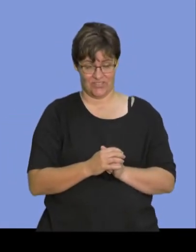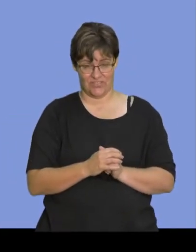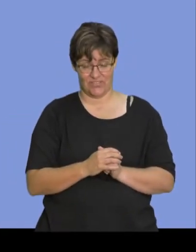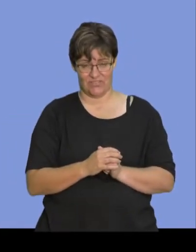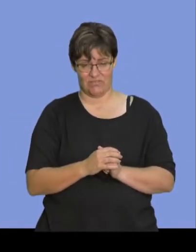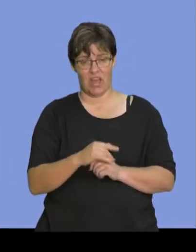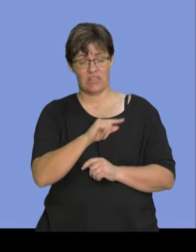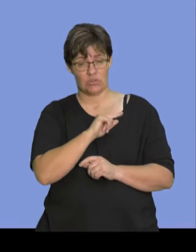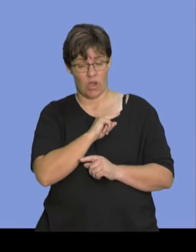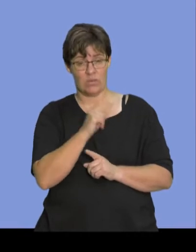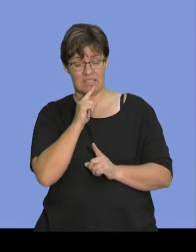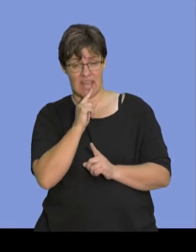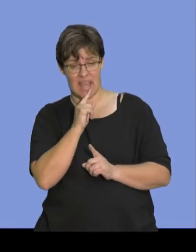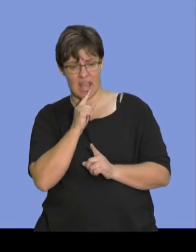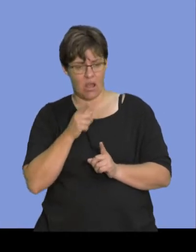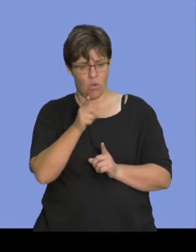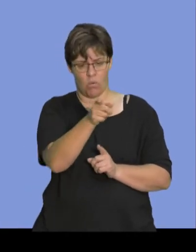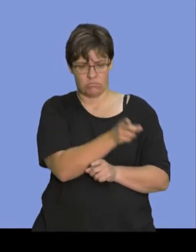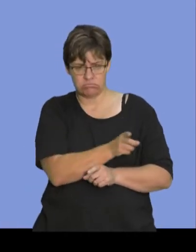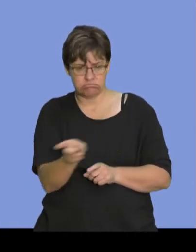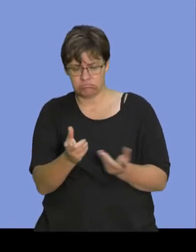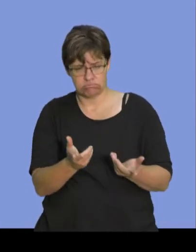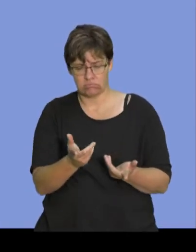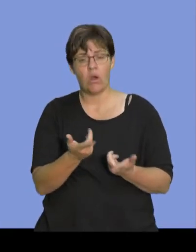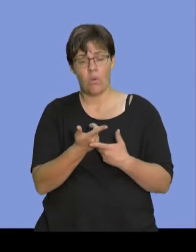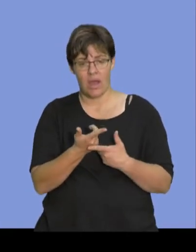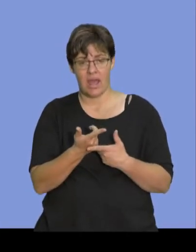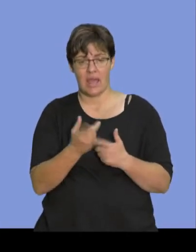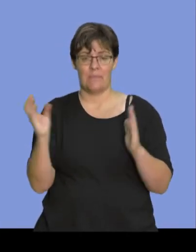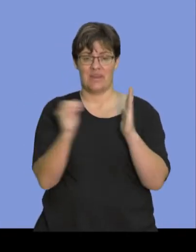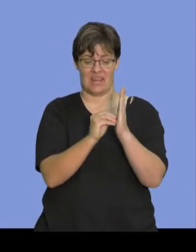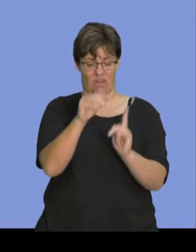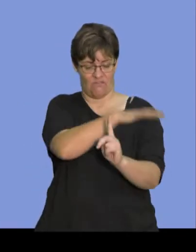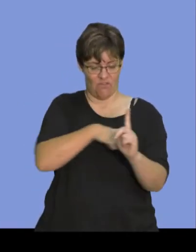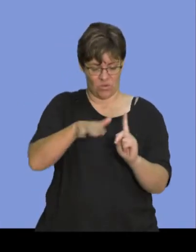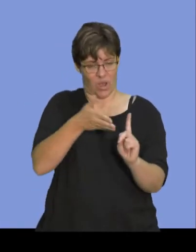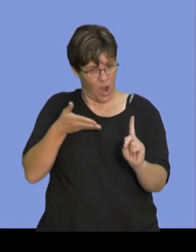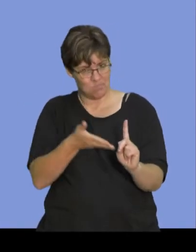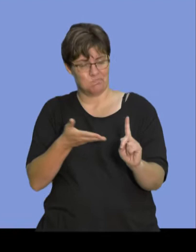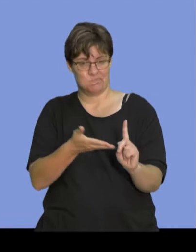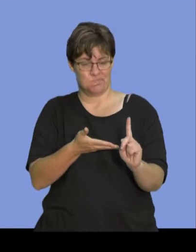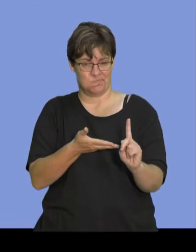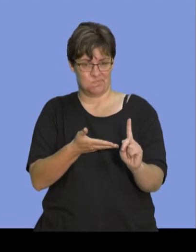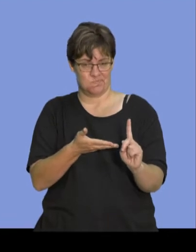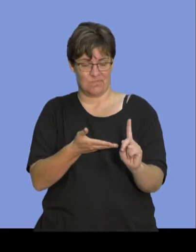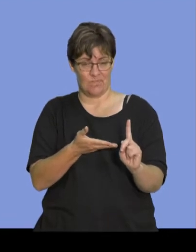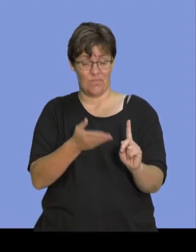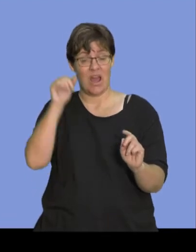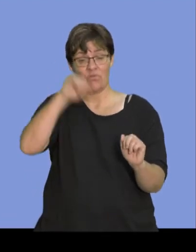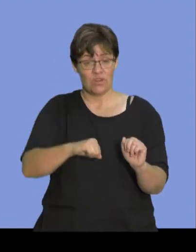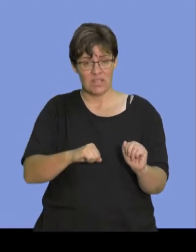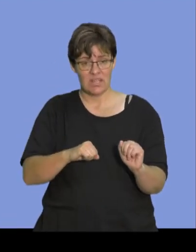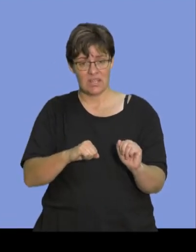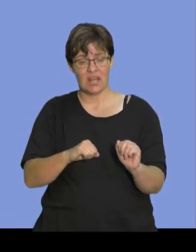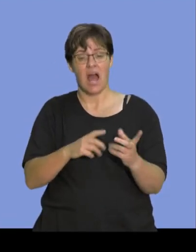experience a force. So the reason why we talk about direction of the field is because a magnetic force is involved, and